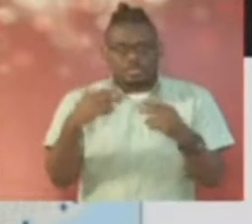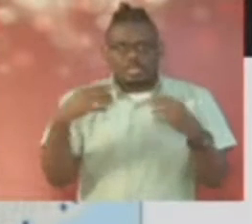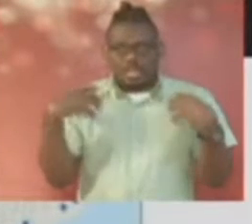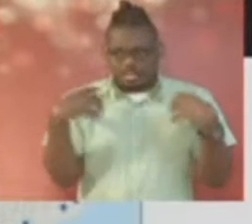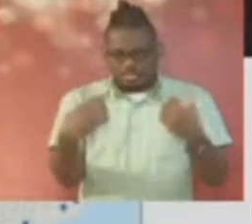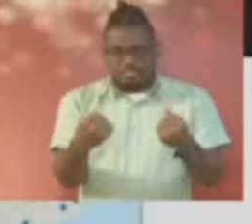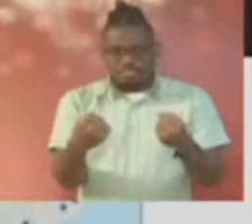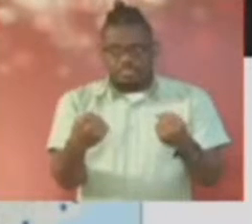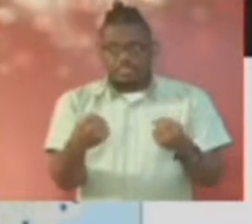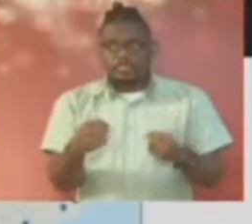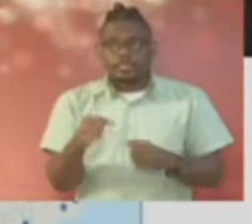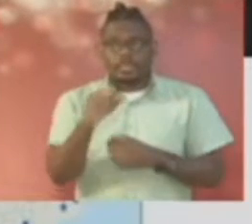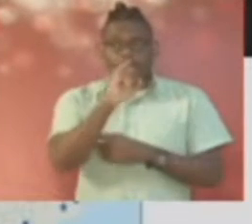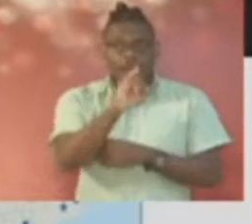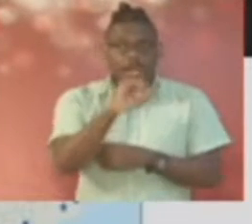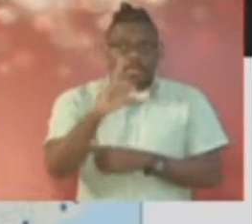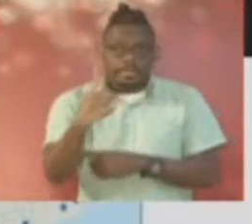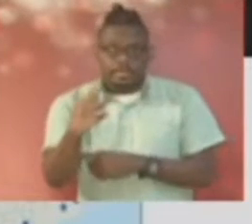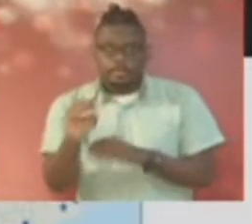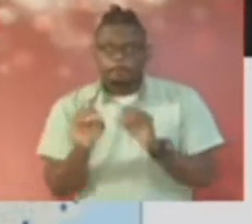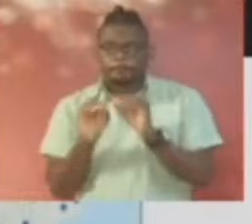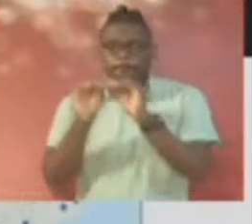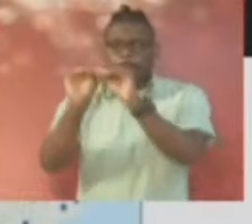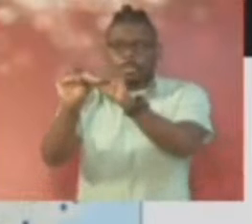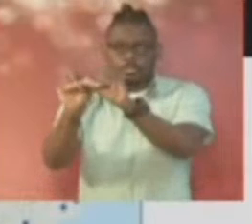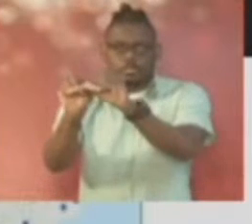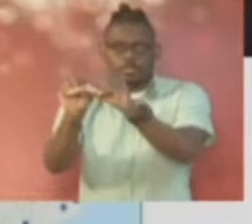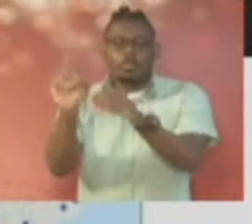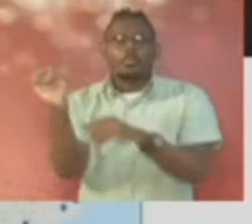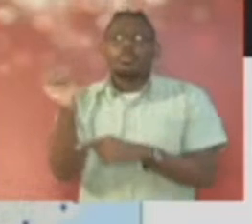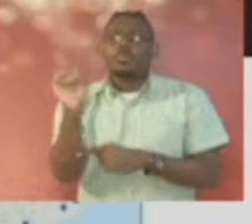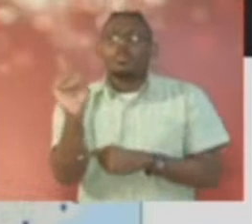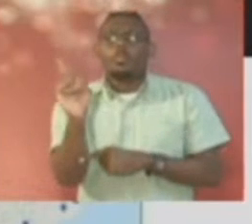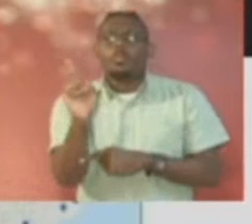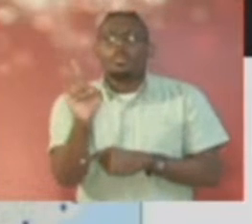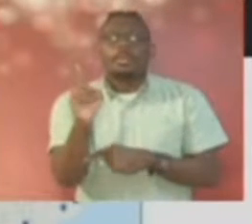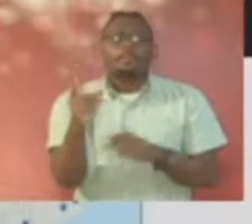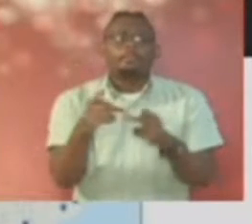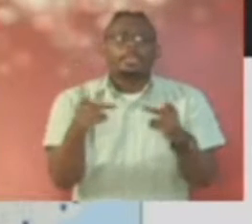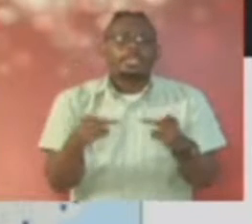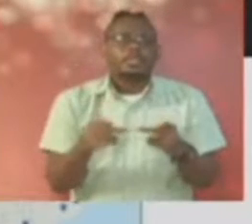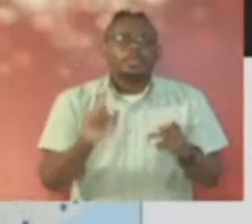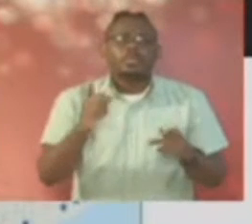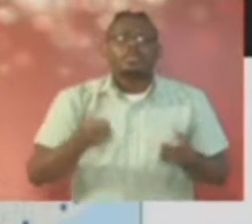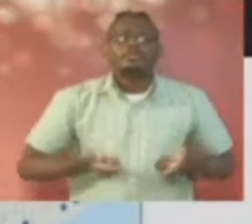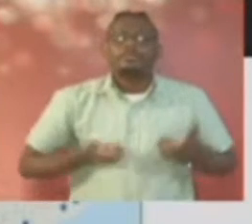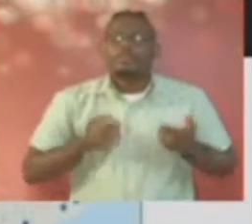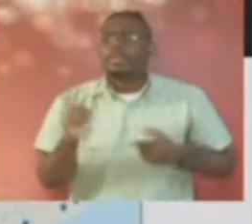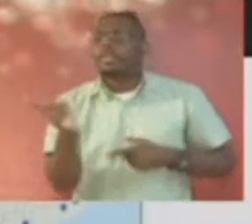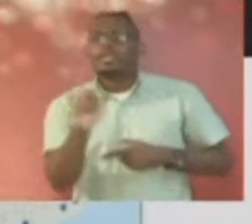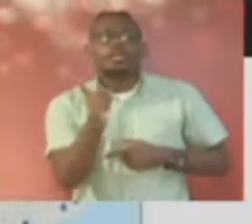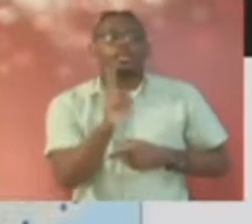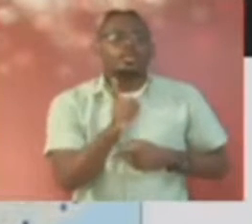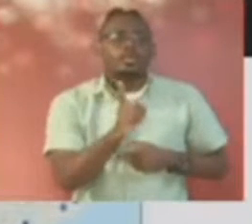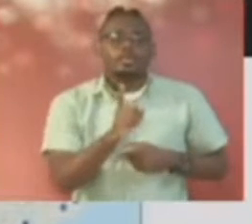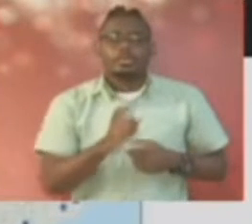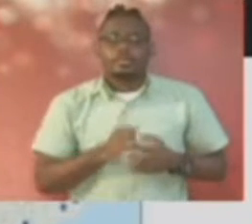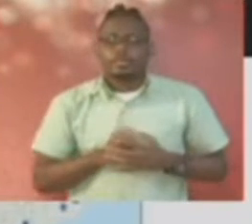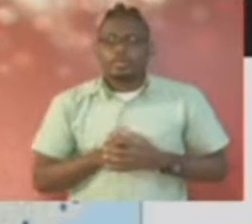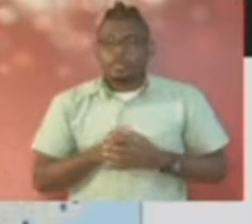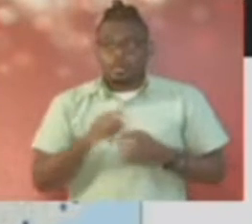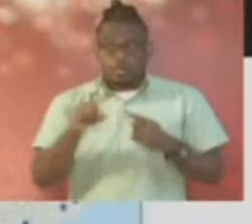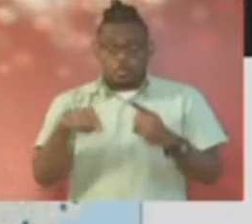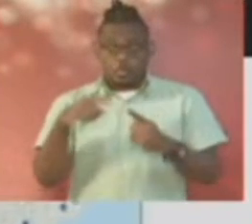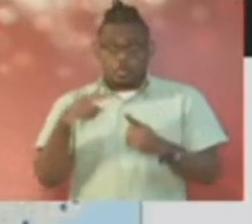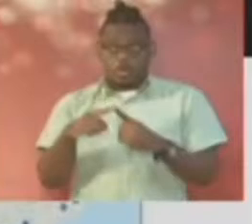onto the GIS using a Survey 123 form. This form standardizes the data entry process. Once the cases have been